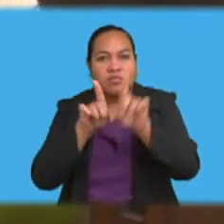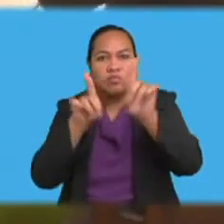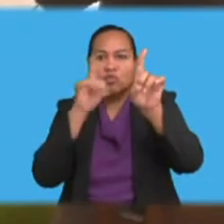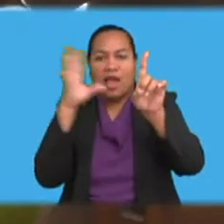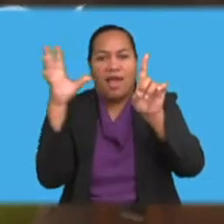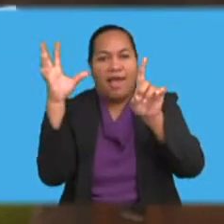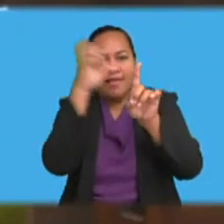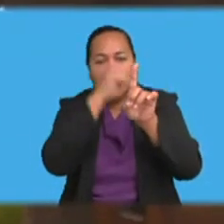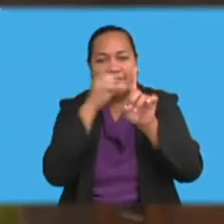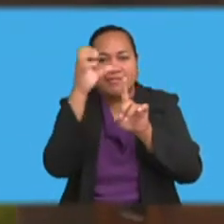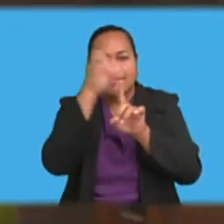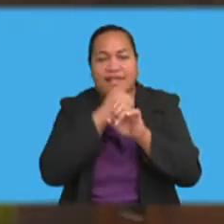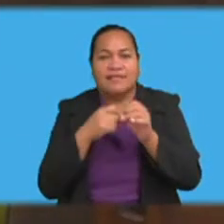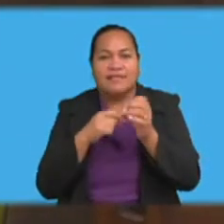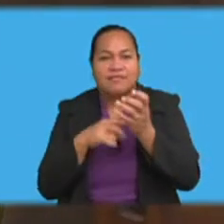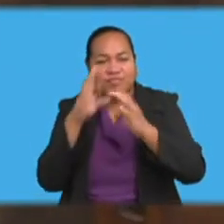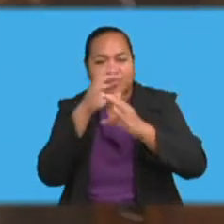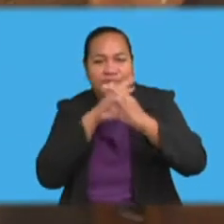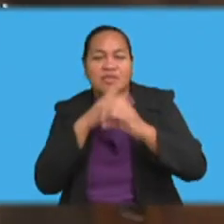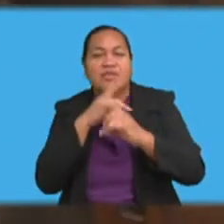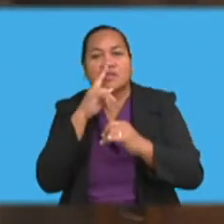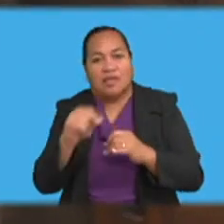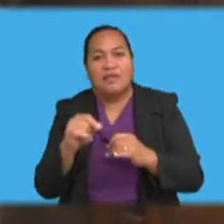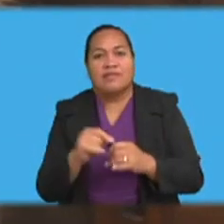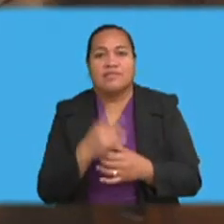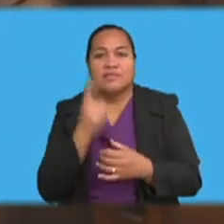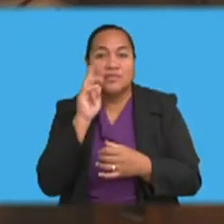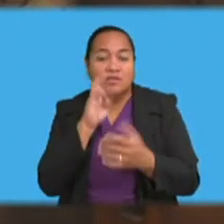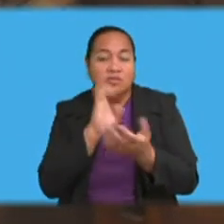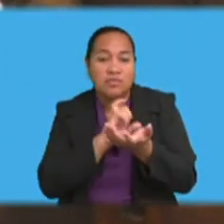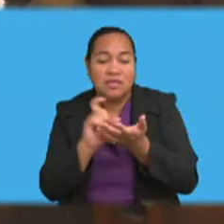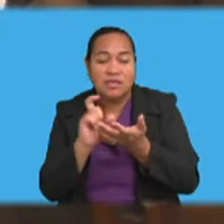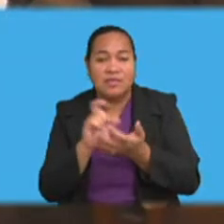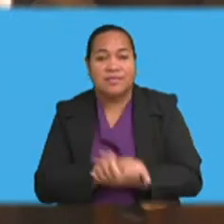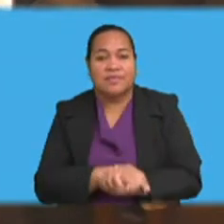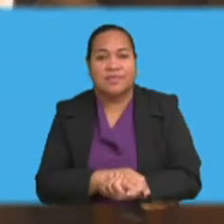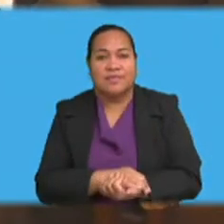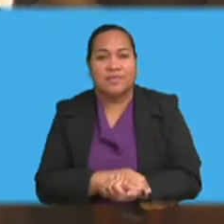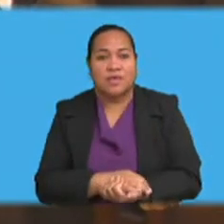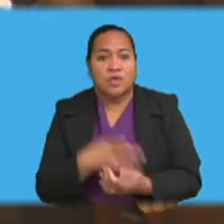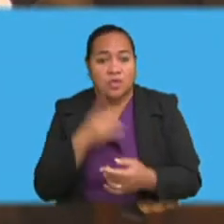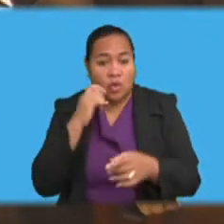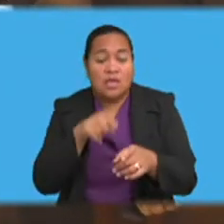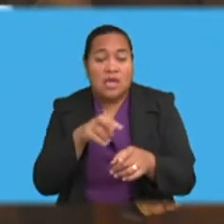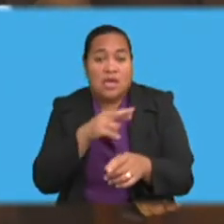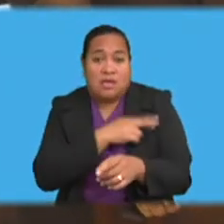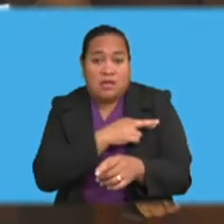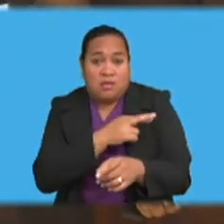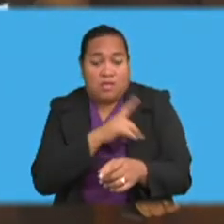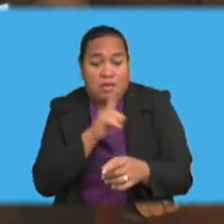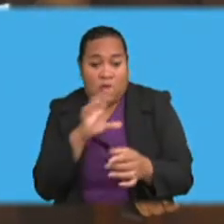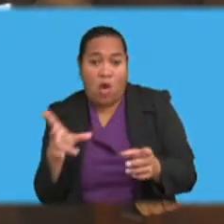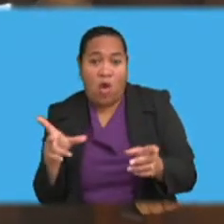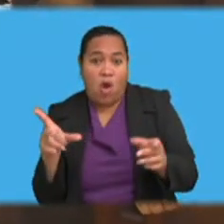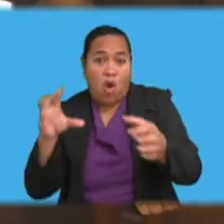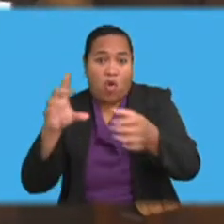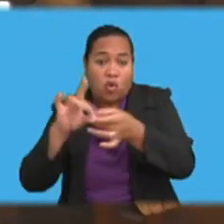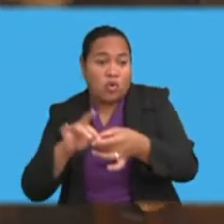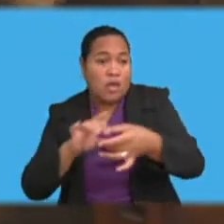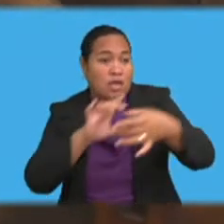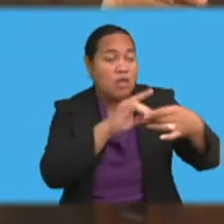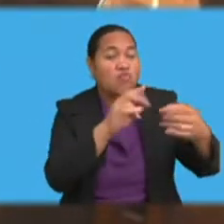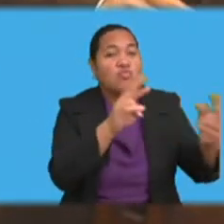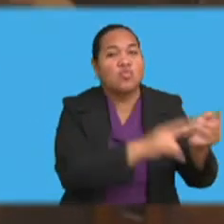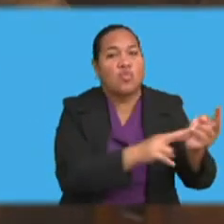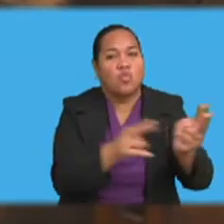routes. Wailesi has also been on a program which, as part of its corporate social responsibility, has been connecting communal places such